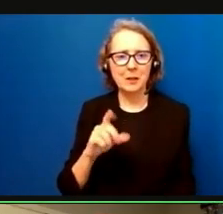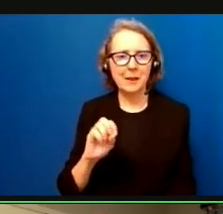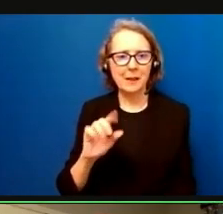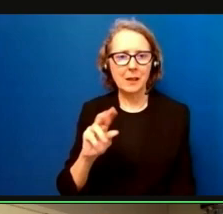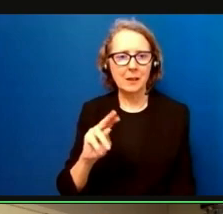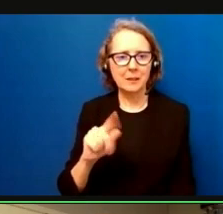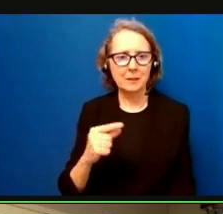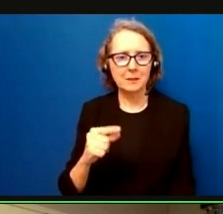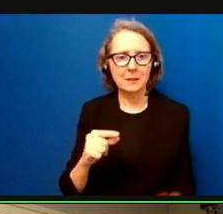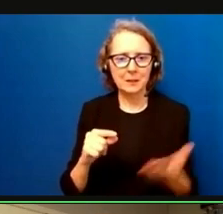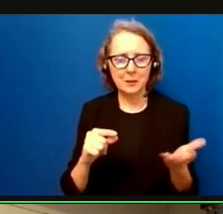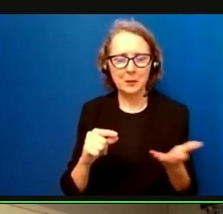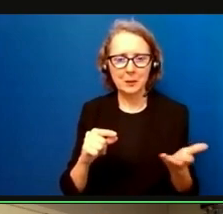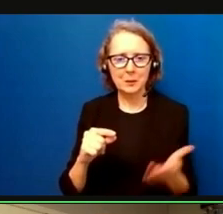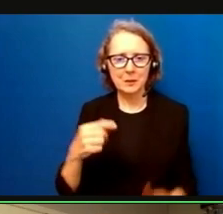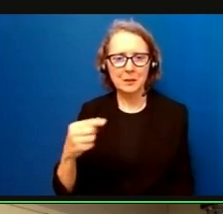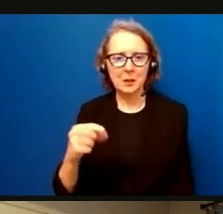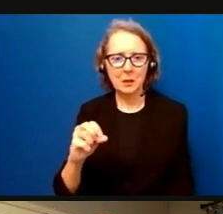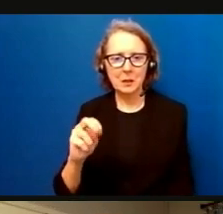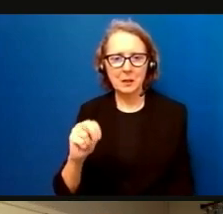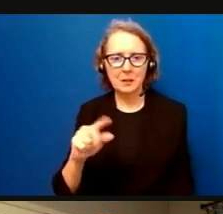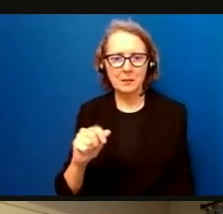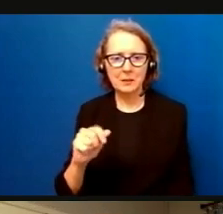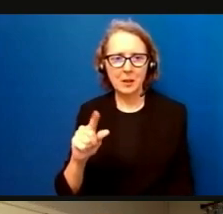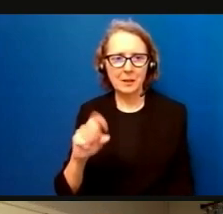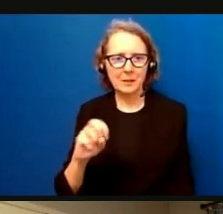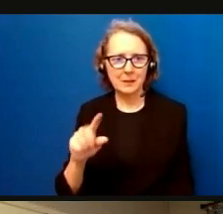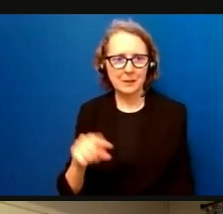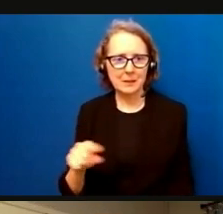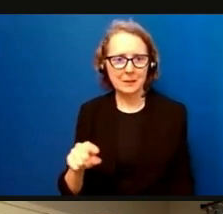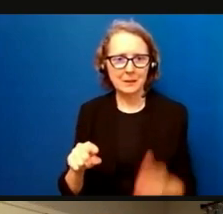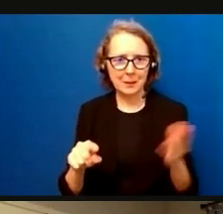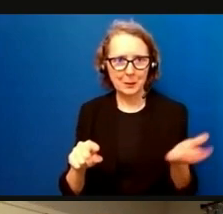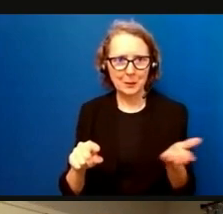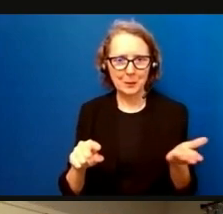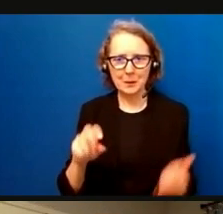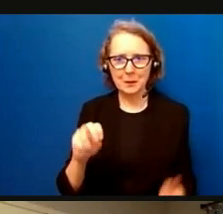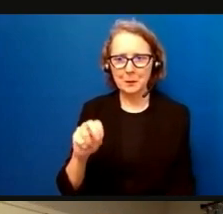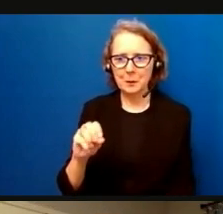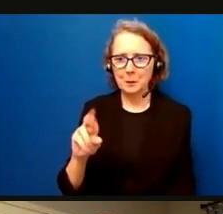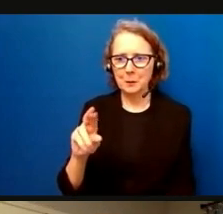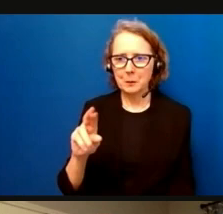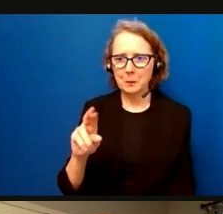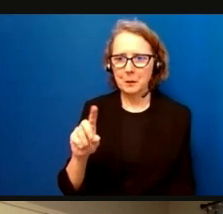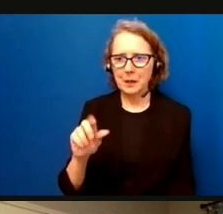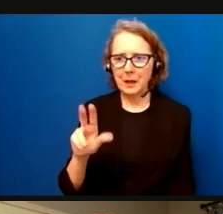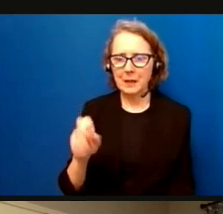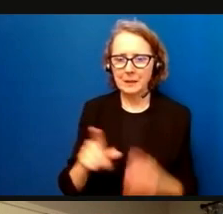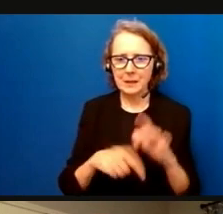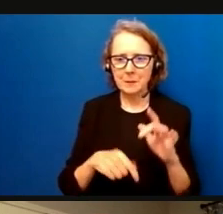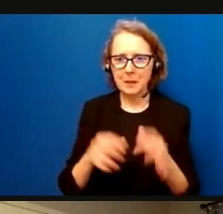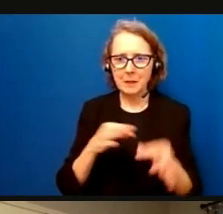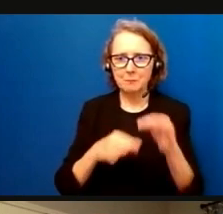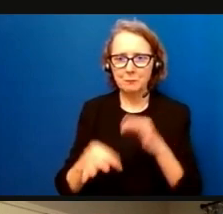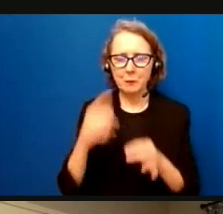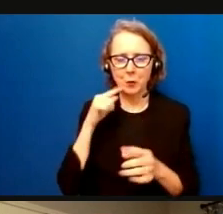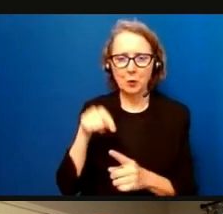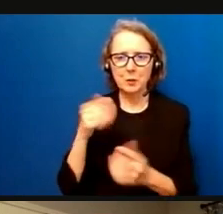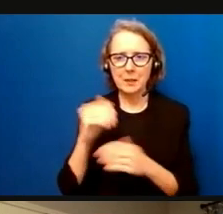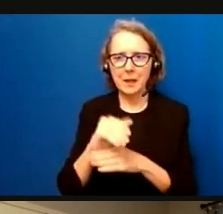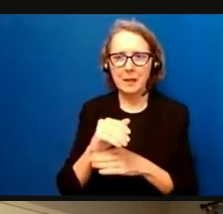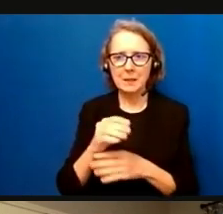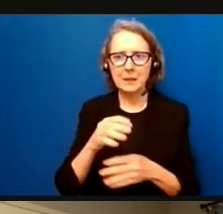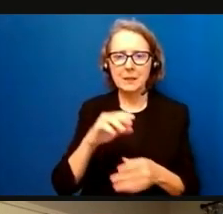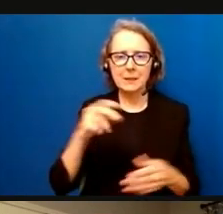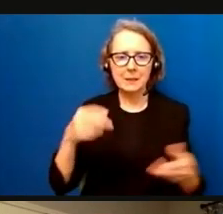Here. Commissioner Gonzalez. Here. Commissioner Nordyke is absent, and sitting in for her tonight is guest